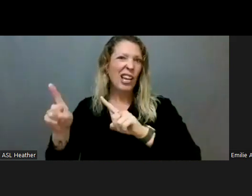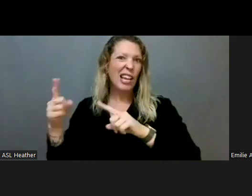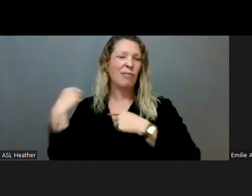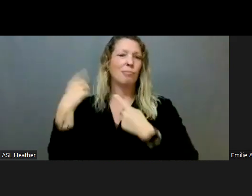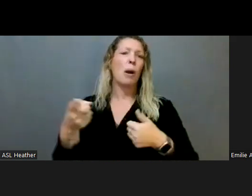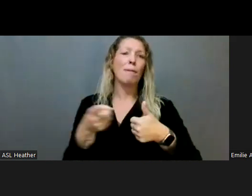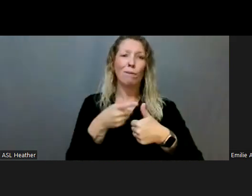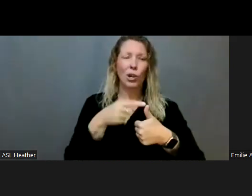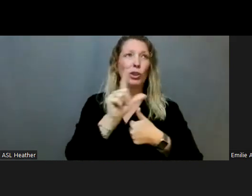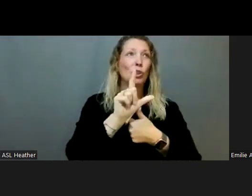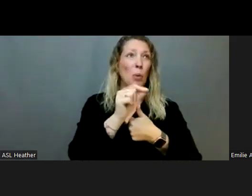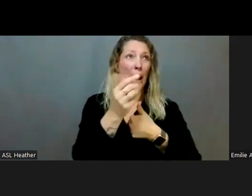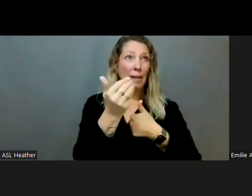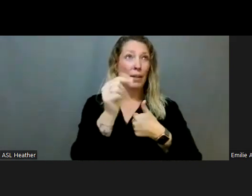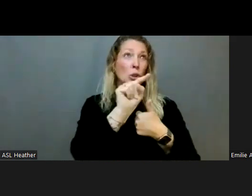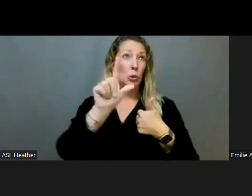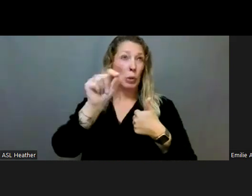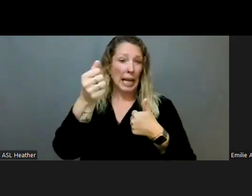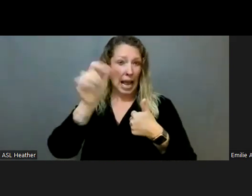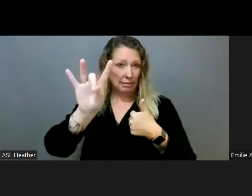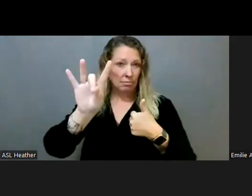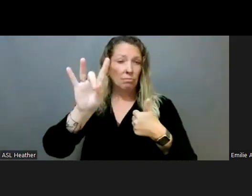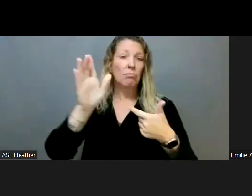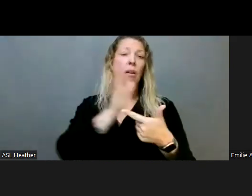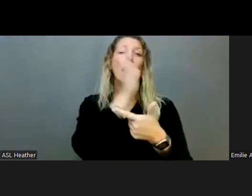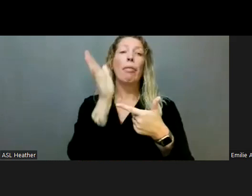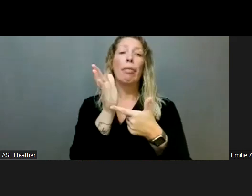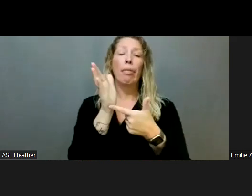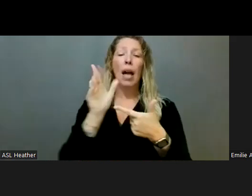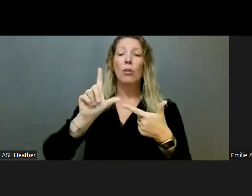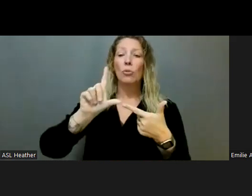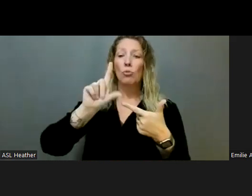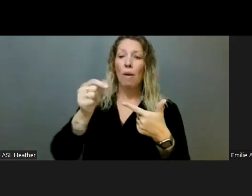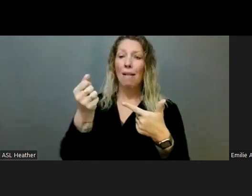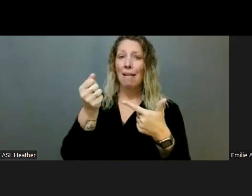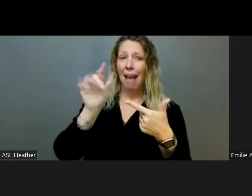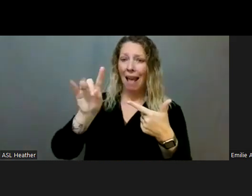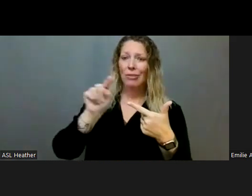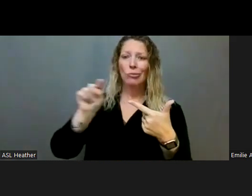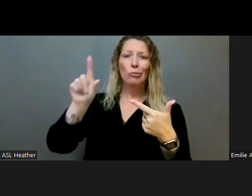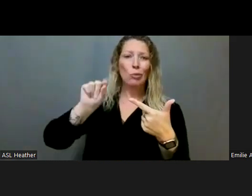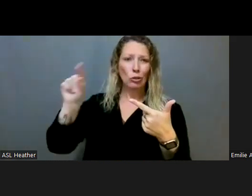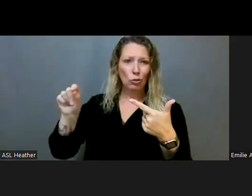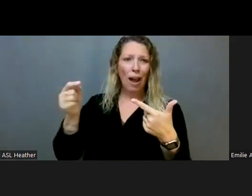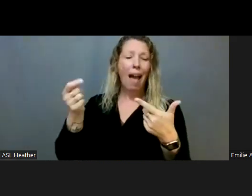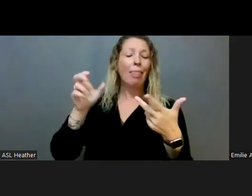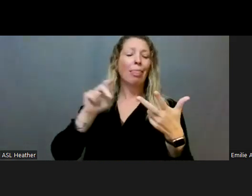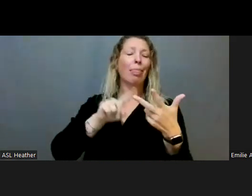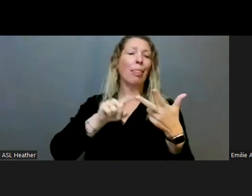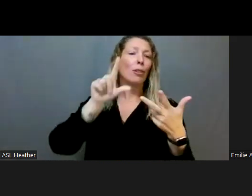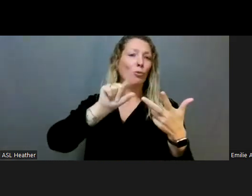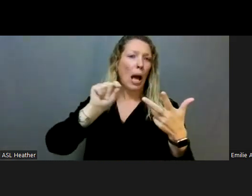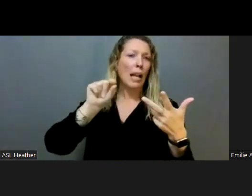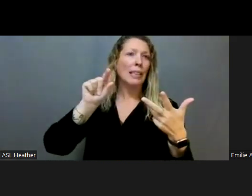was from 2015 to 2018, and then 2018 to 2020, and then 2020 to